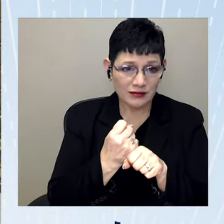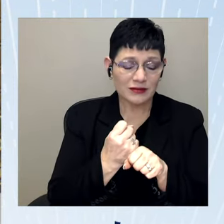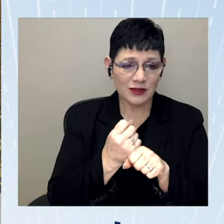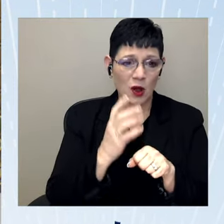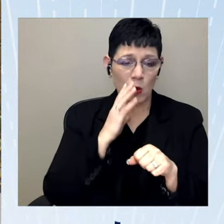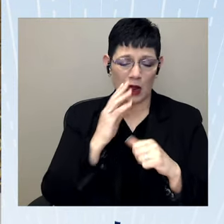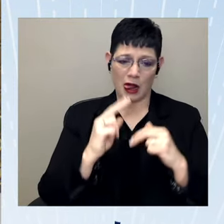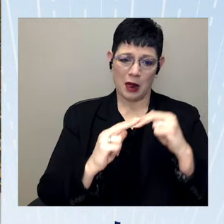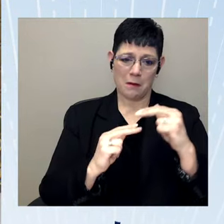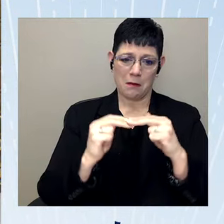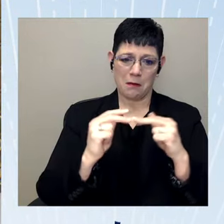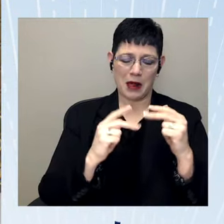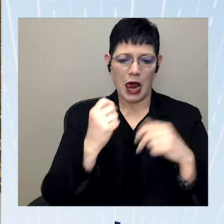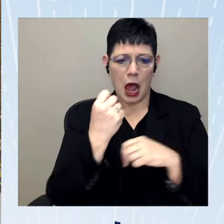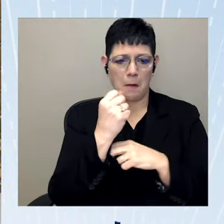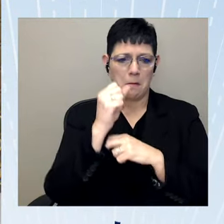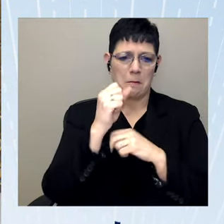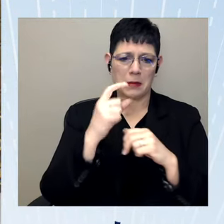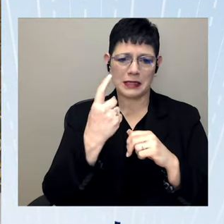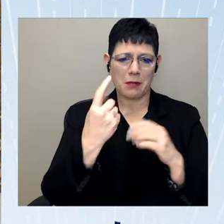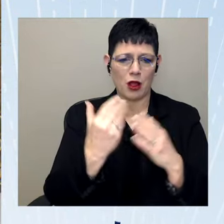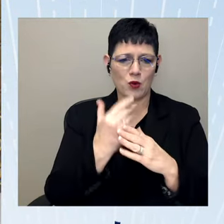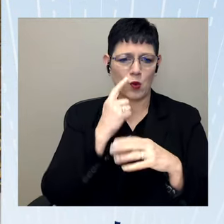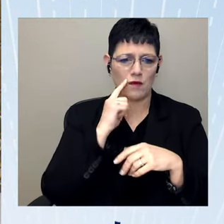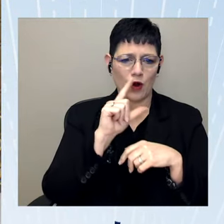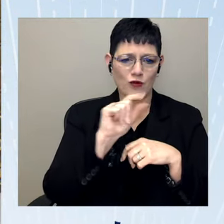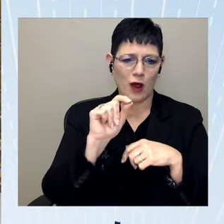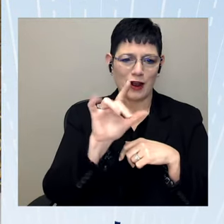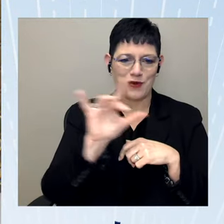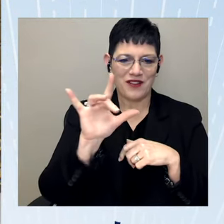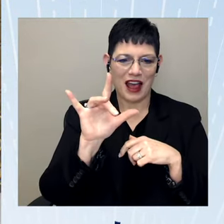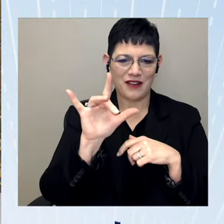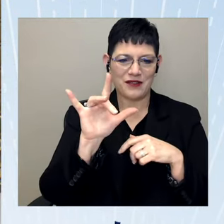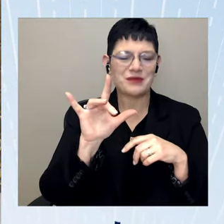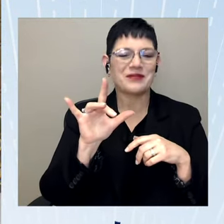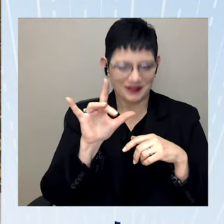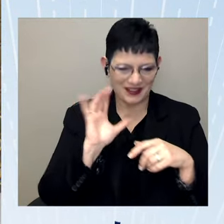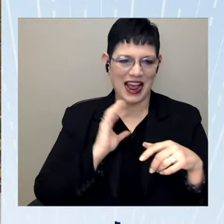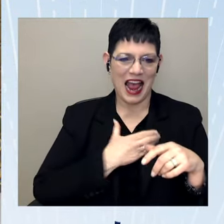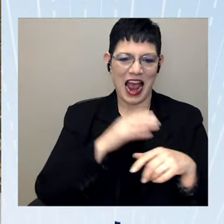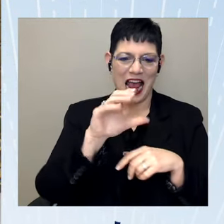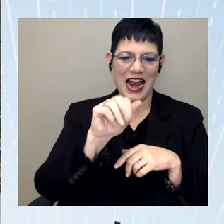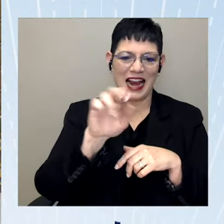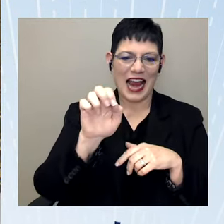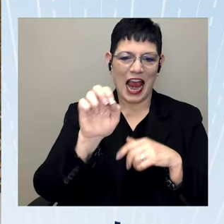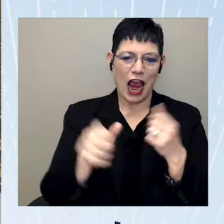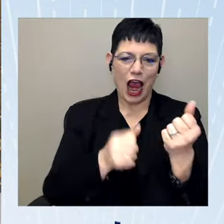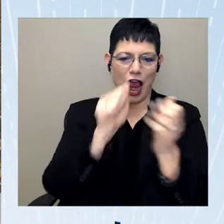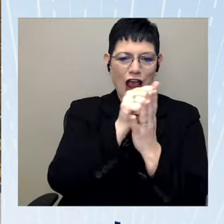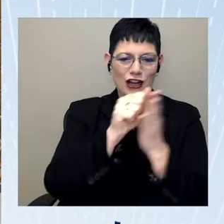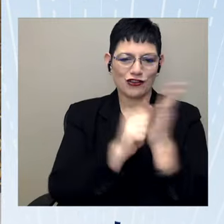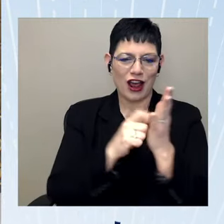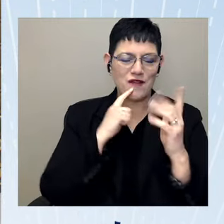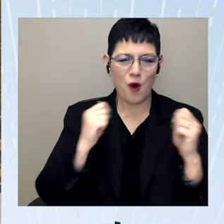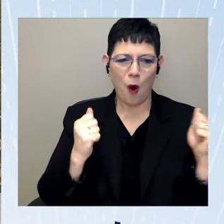in 2025 to deliver our care agenda for all Americans. So,